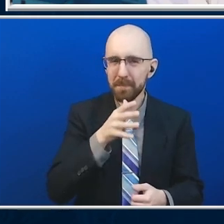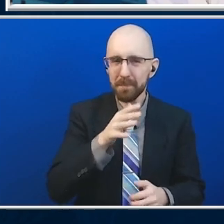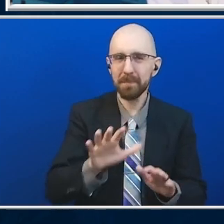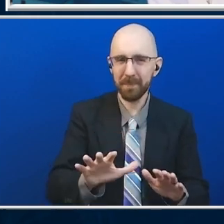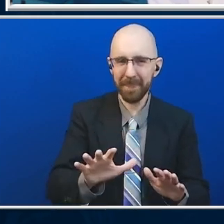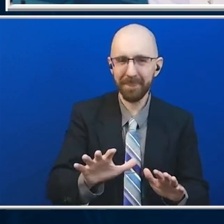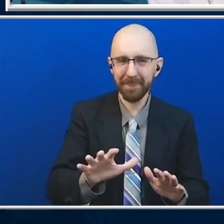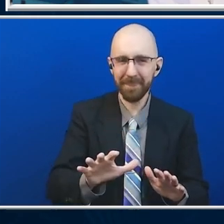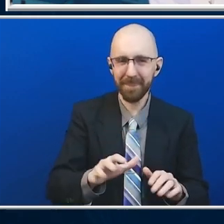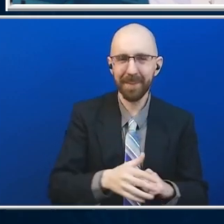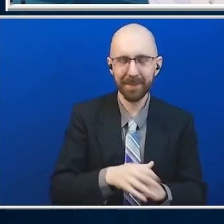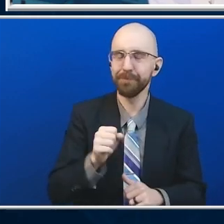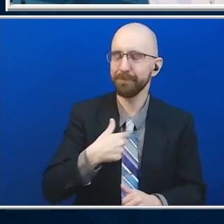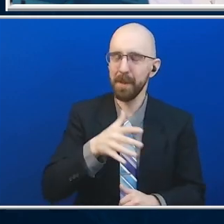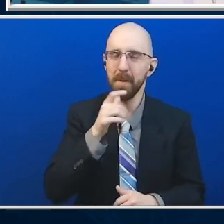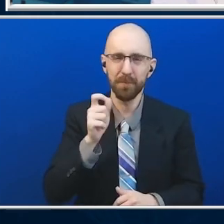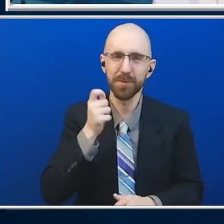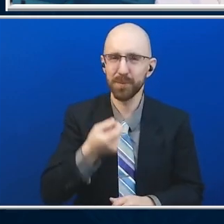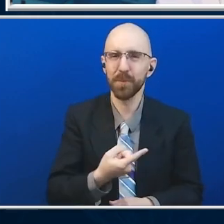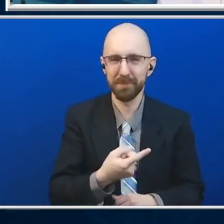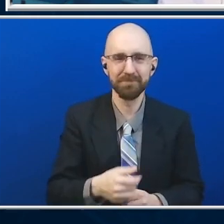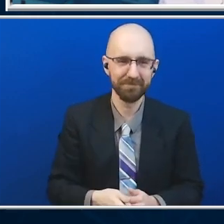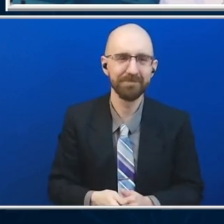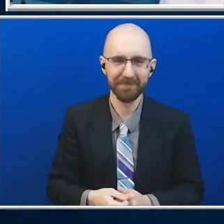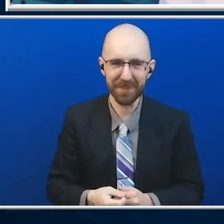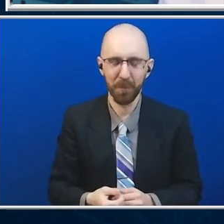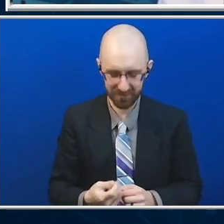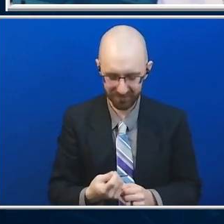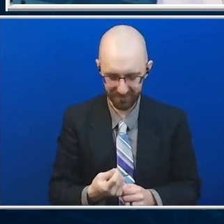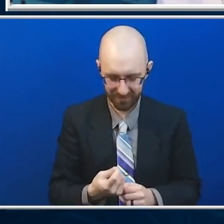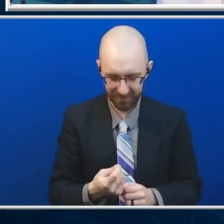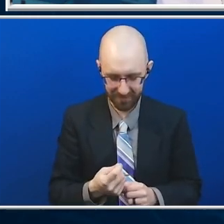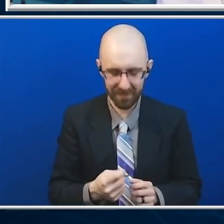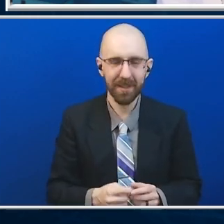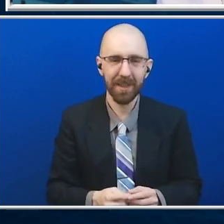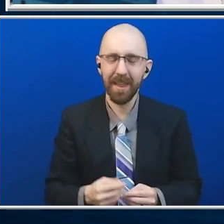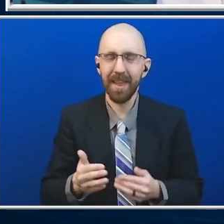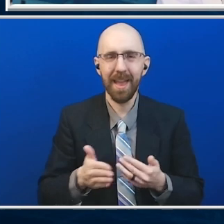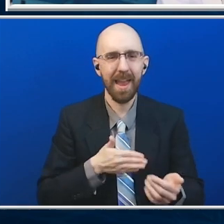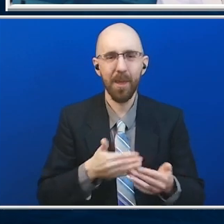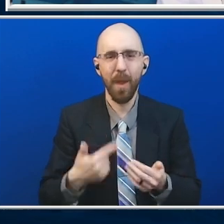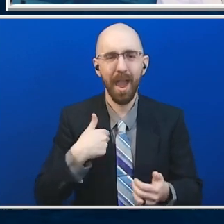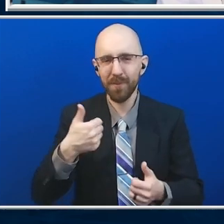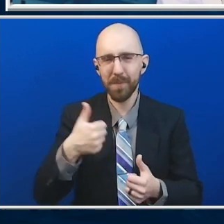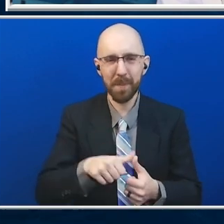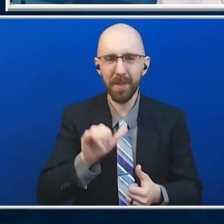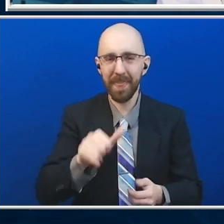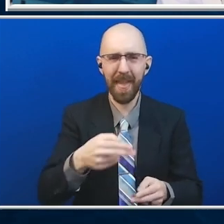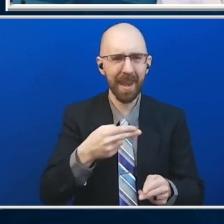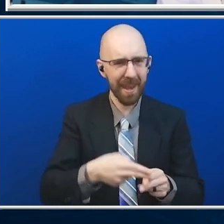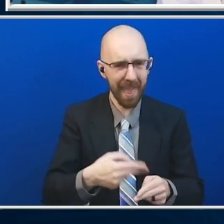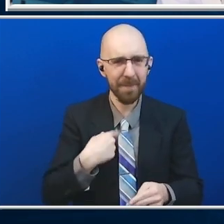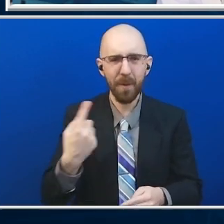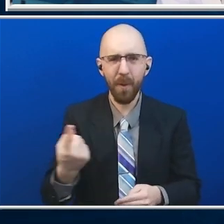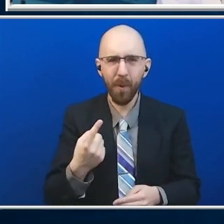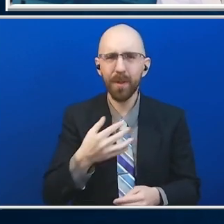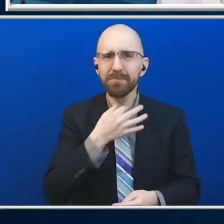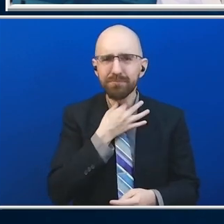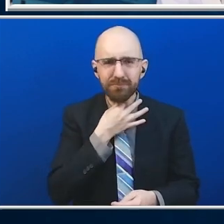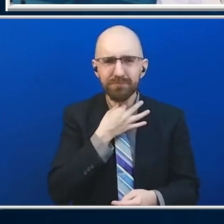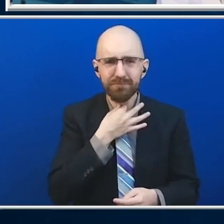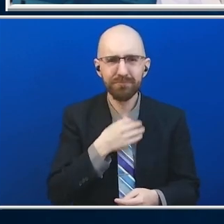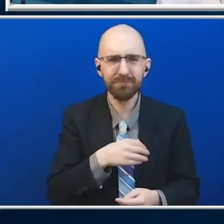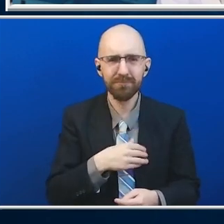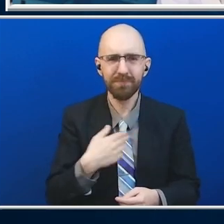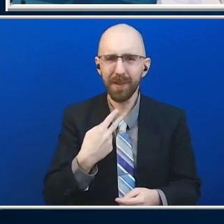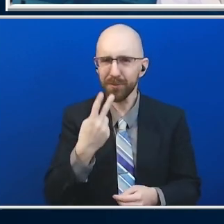my And- mom was cool. She was. So anyway, I just remembered that name, and I always wondered, when I saw you